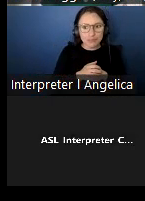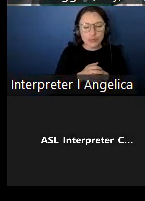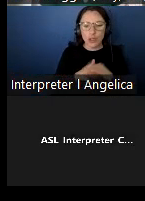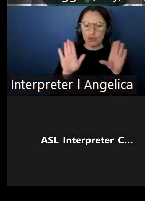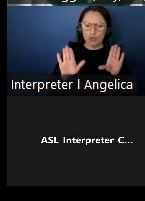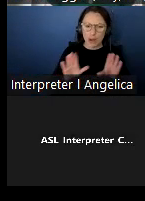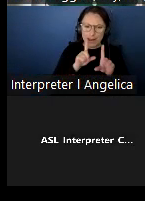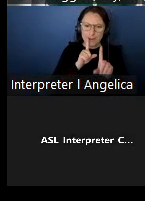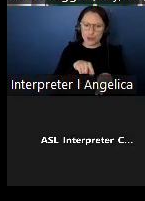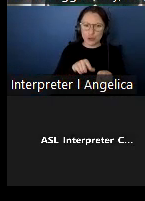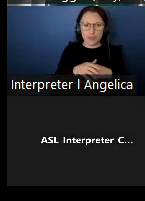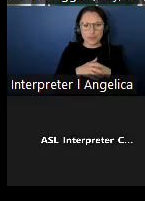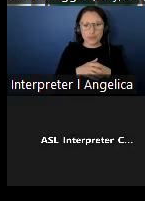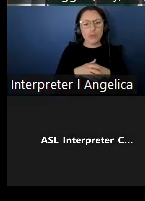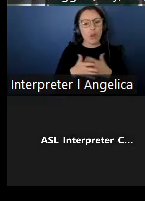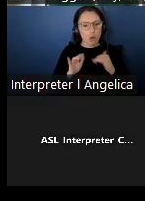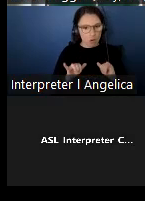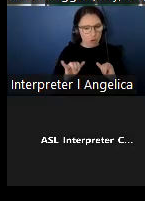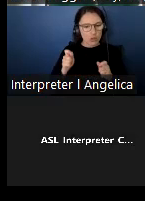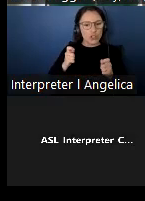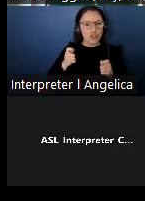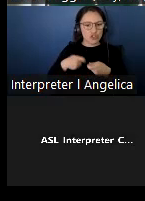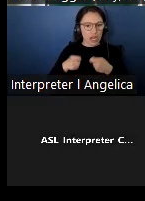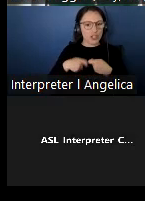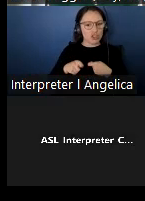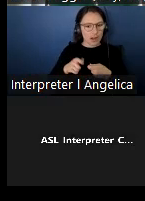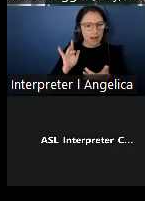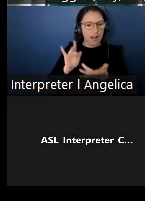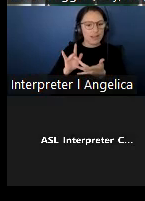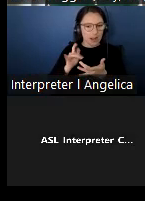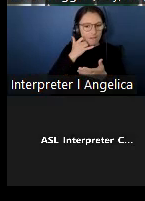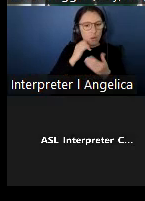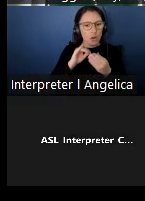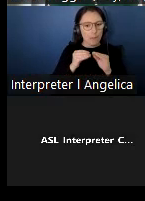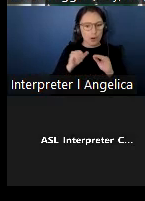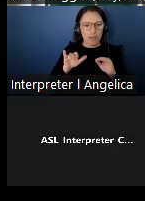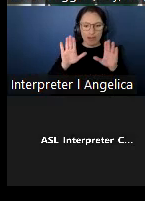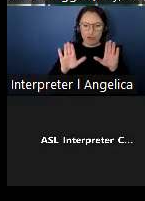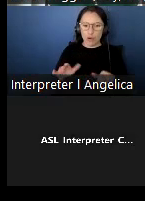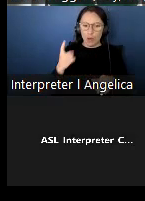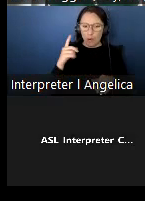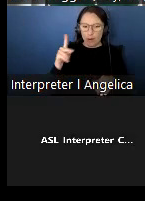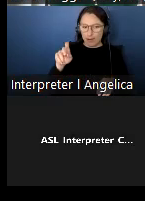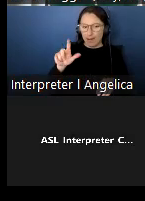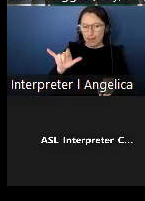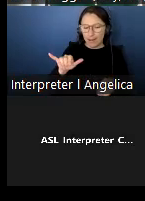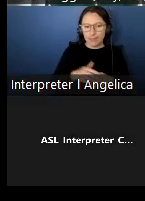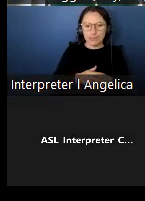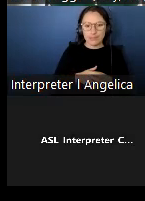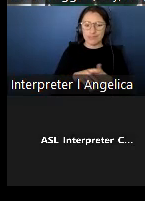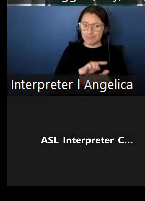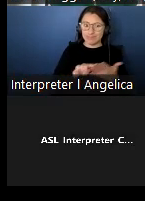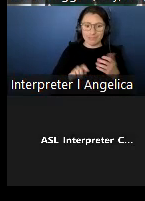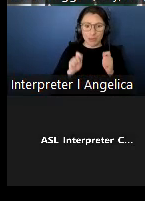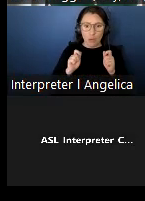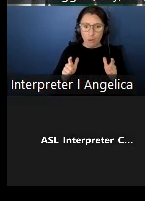So continue to, changing contact numbers. Oh, that's a good one, Kelly. So absolutely, these are all